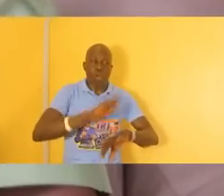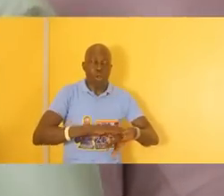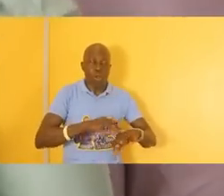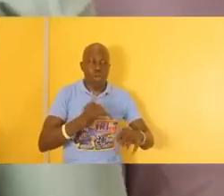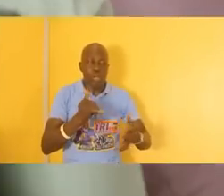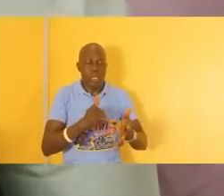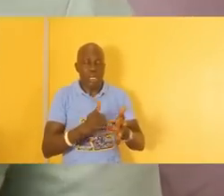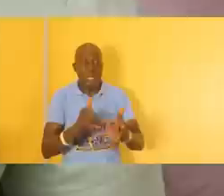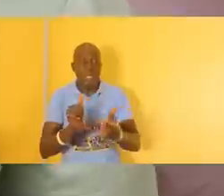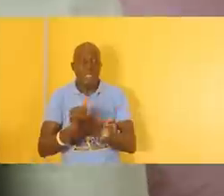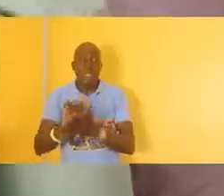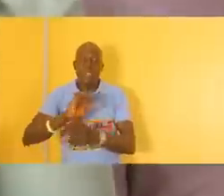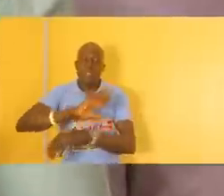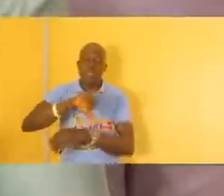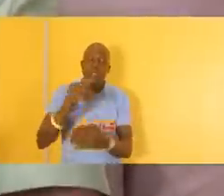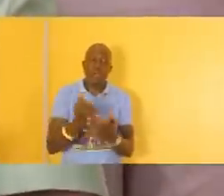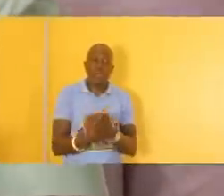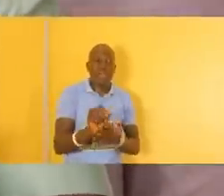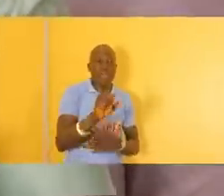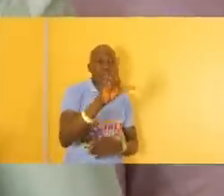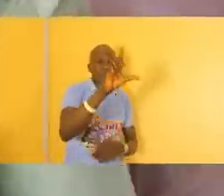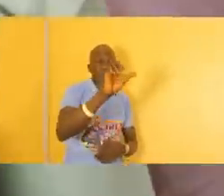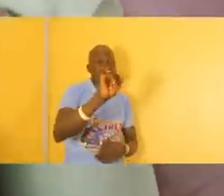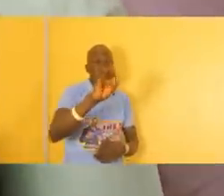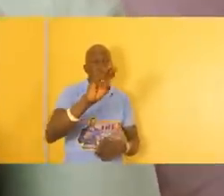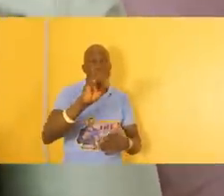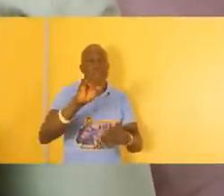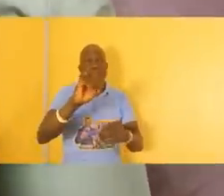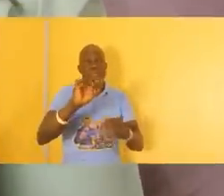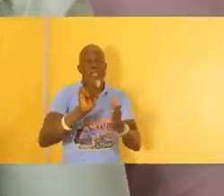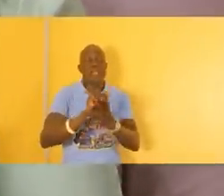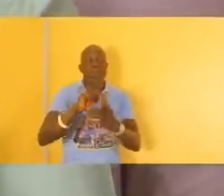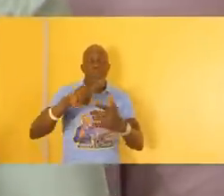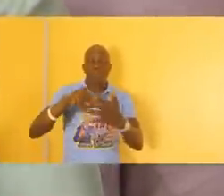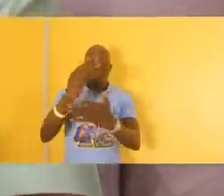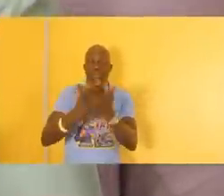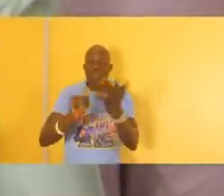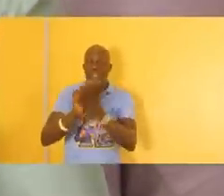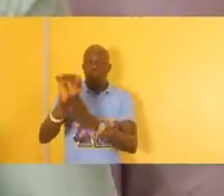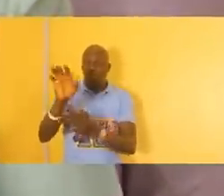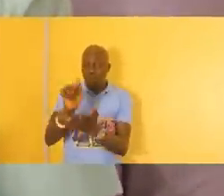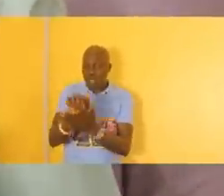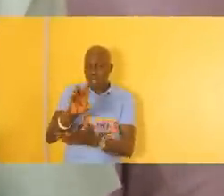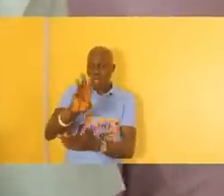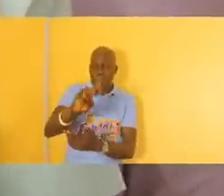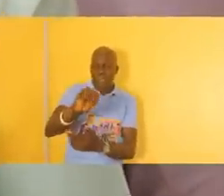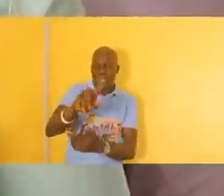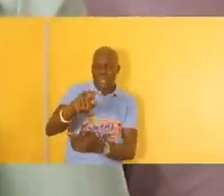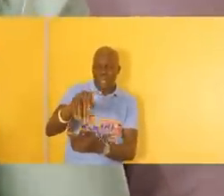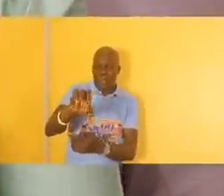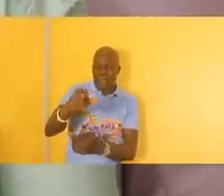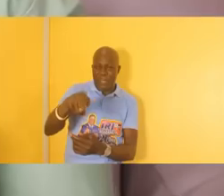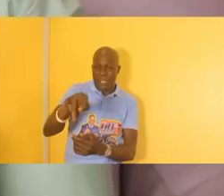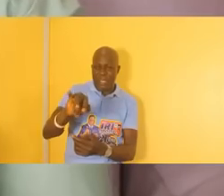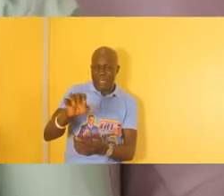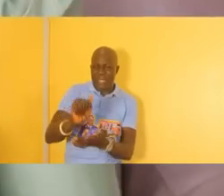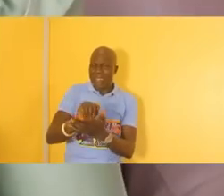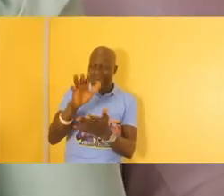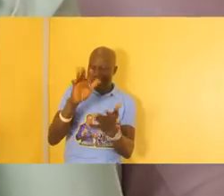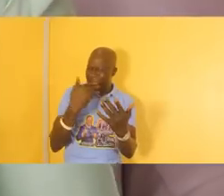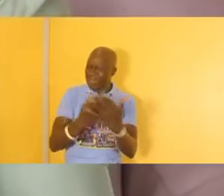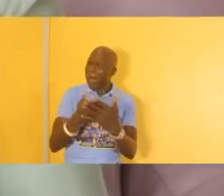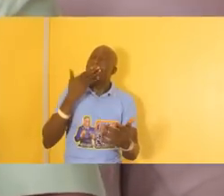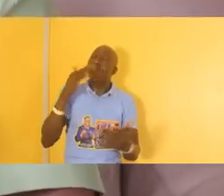leyin gbowole after the passion leyin gbowole after the passion won pe kini kan ni awon ka ma pe ni 100 leg they call him millipede be